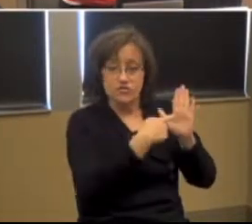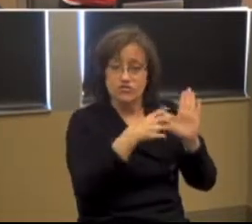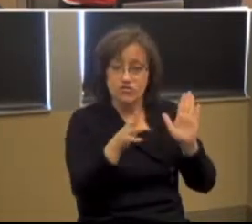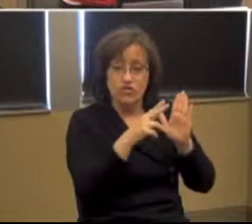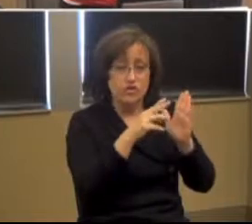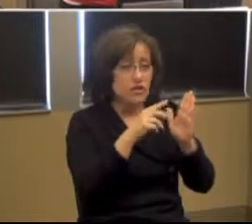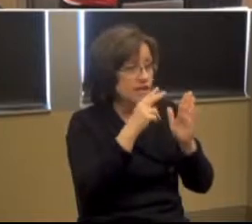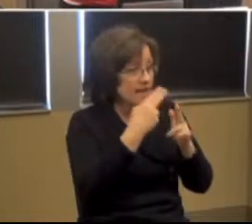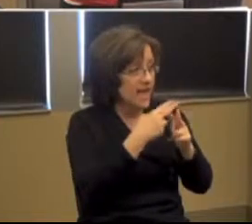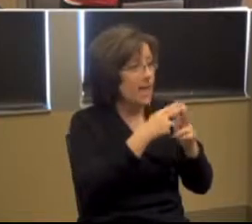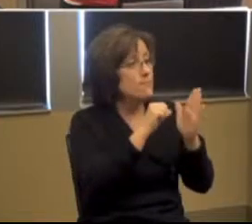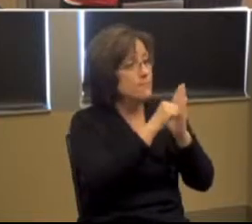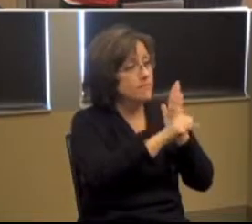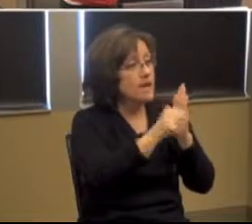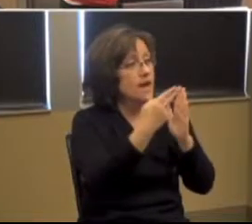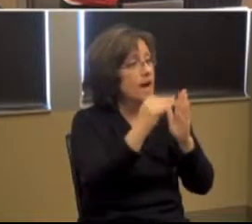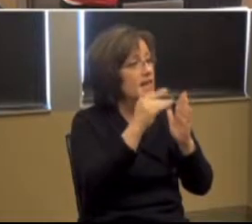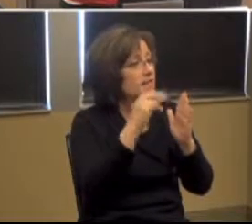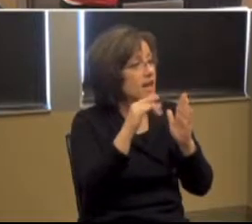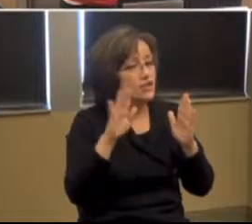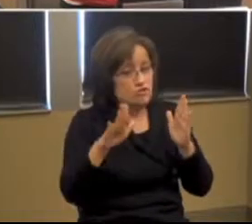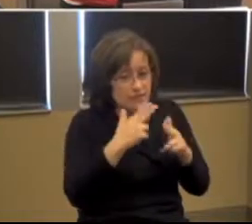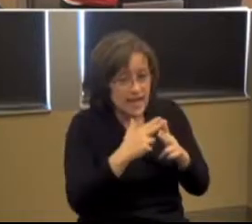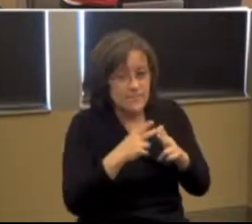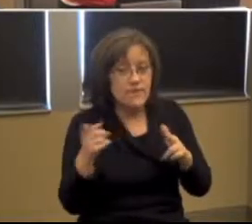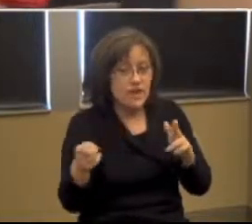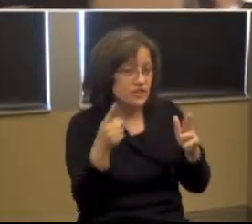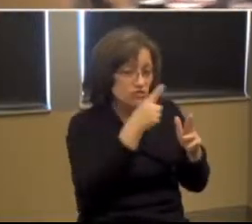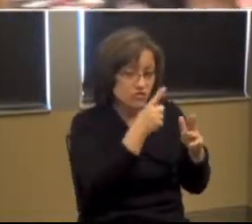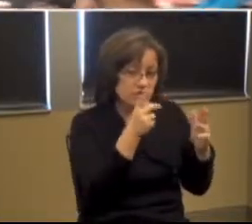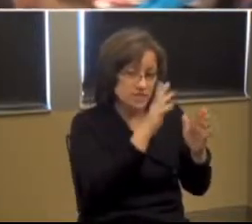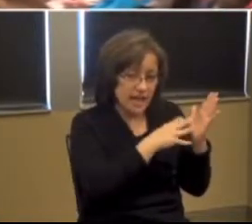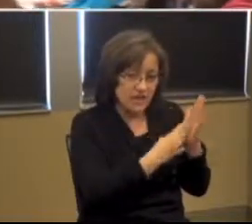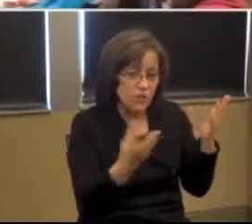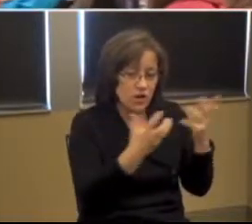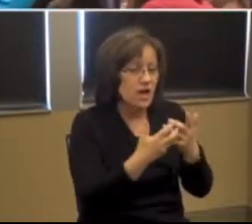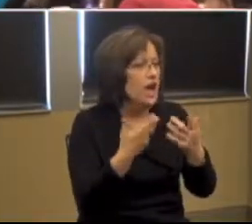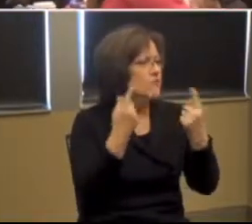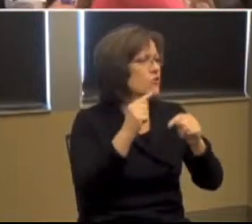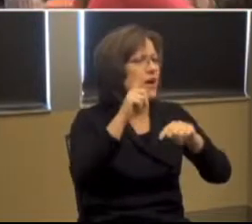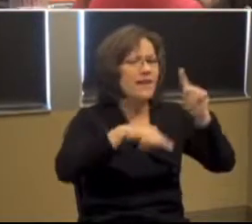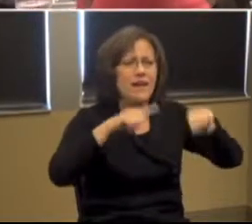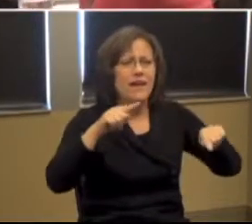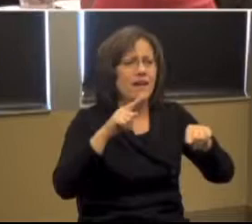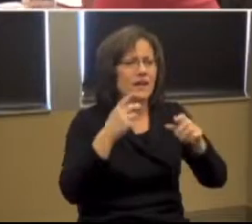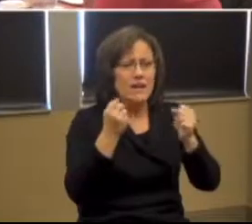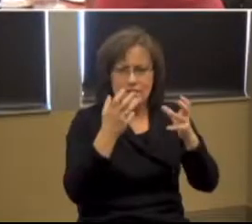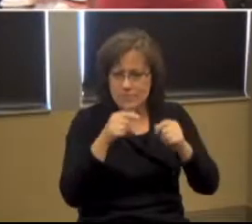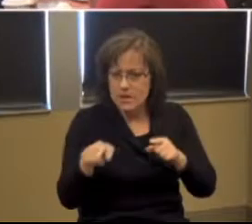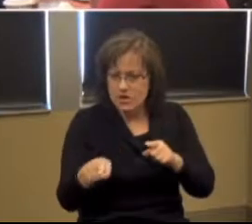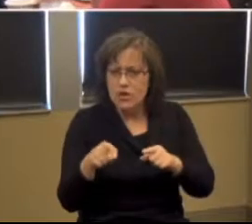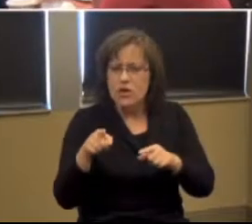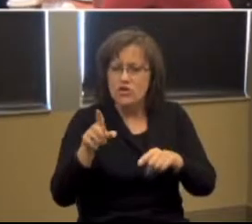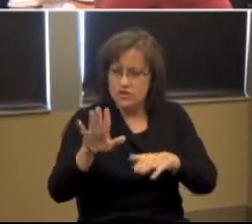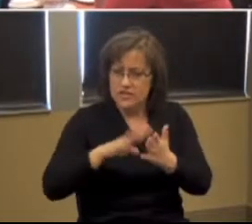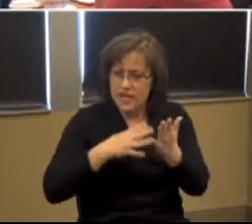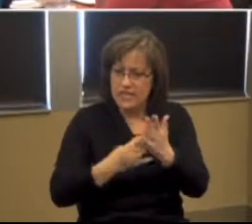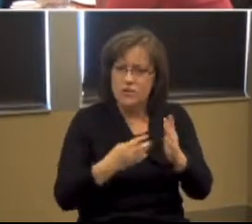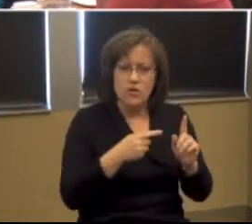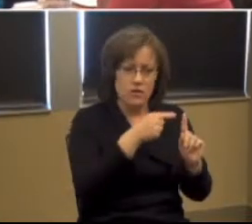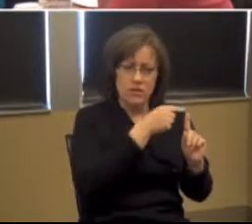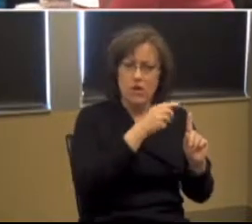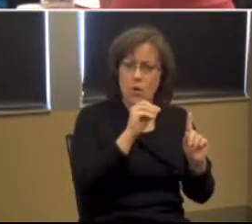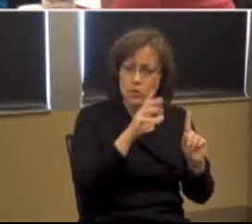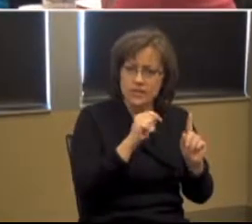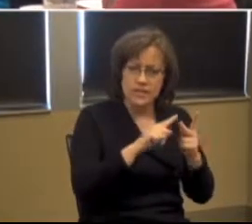your schedule. So that I've done a million different ways of trying to let them know when you have OT, when you have PT, when,